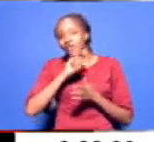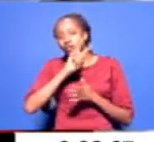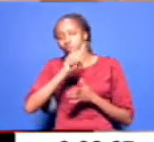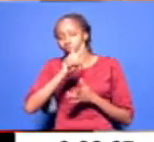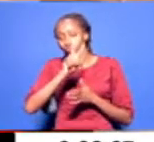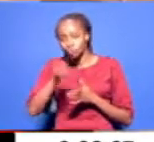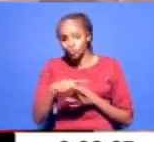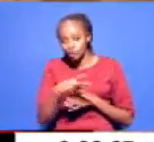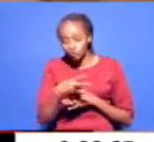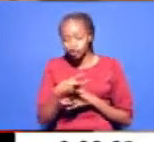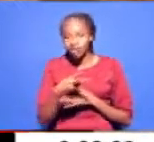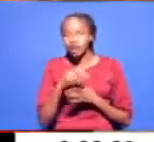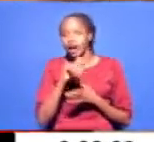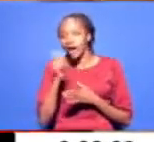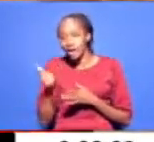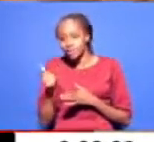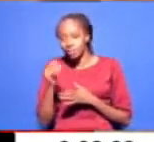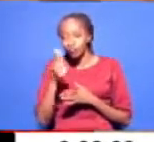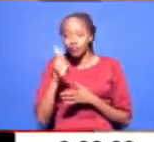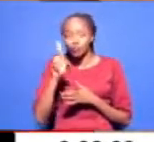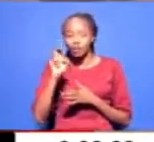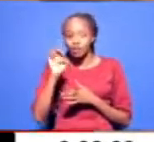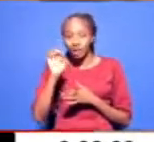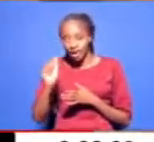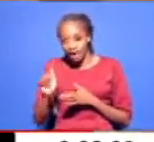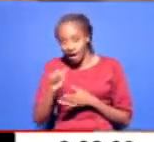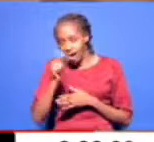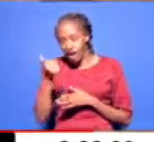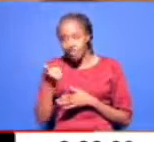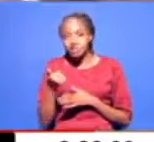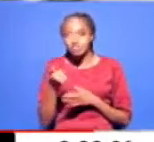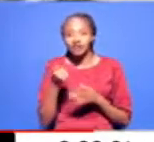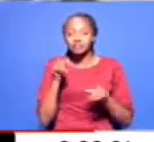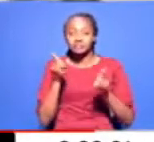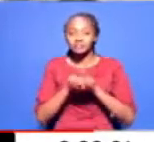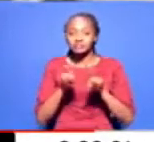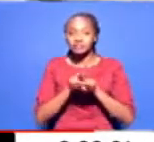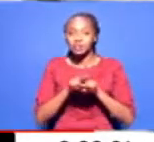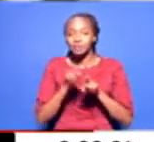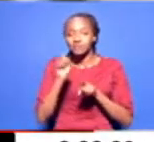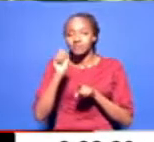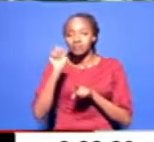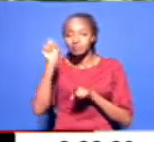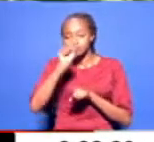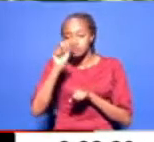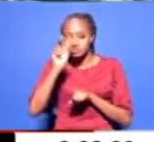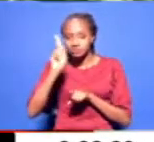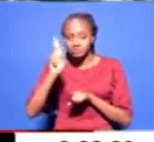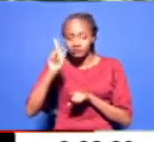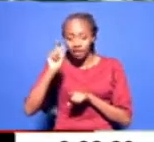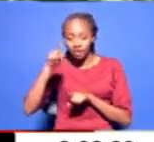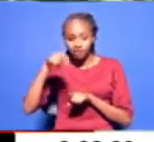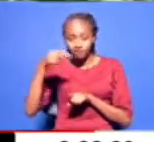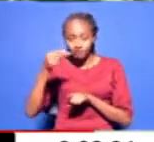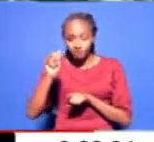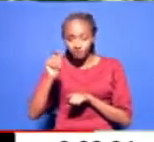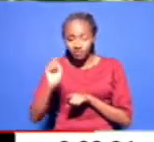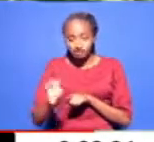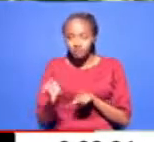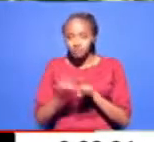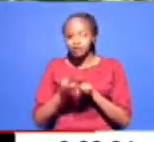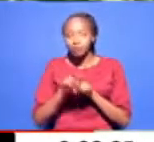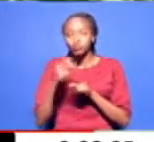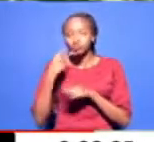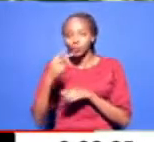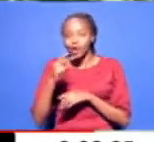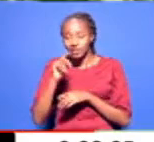for urea, NPK for 3,000 and sulfate ammonia at 2,500 shillings. The government, however, capped the